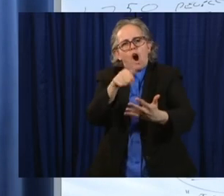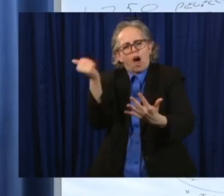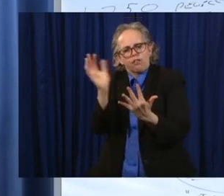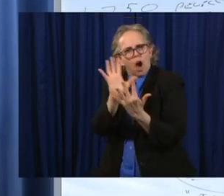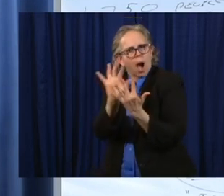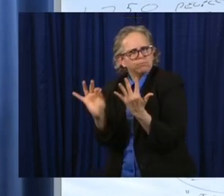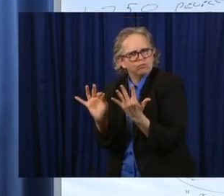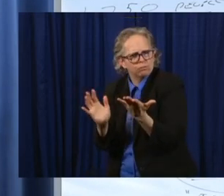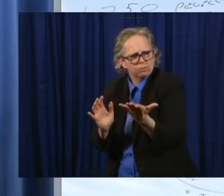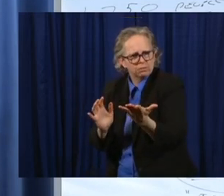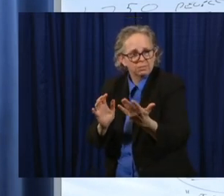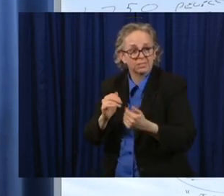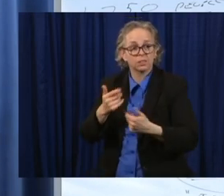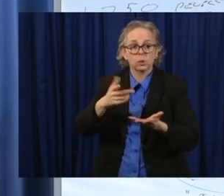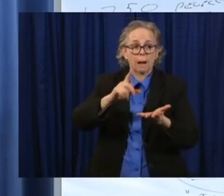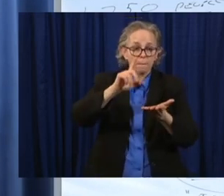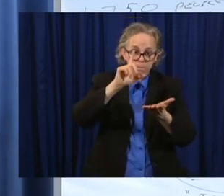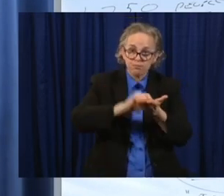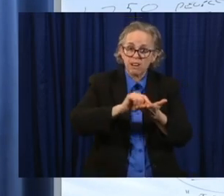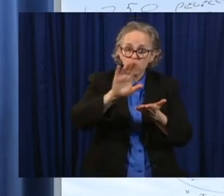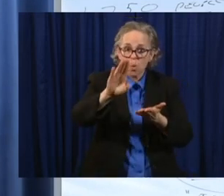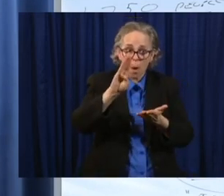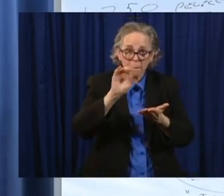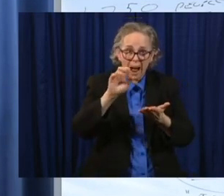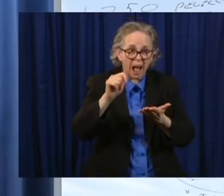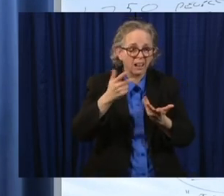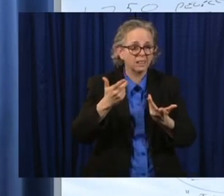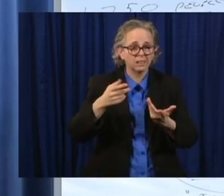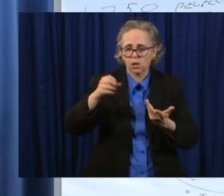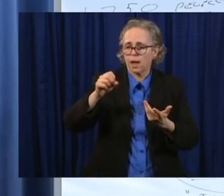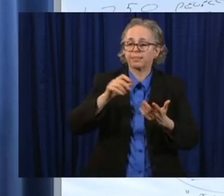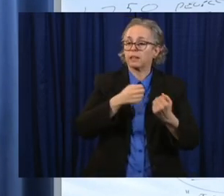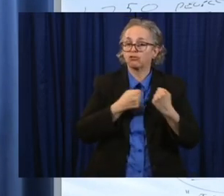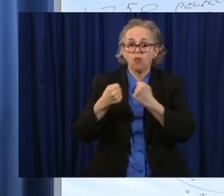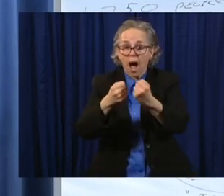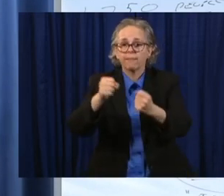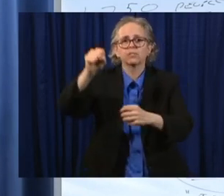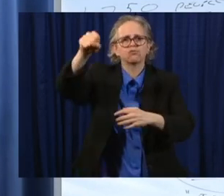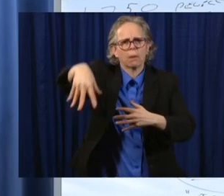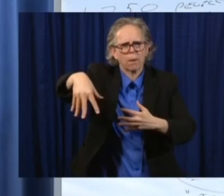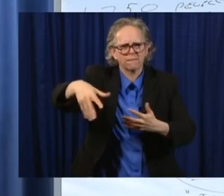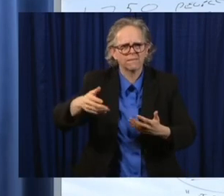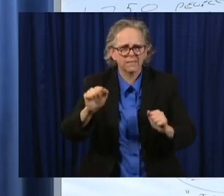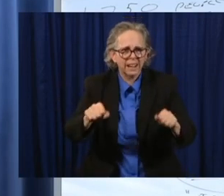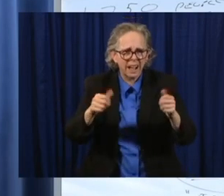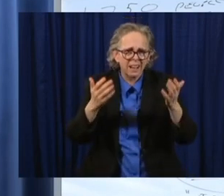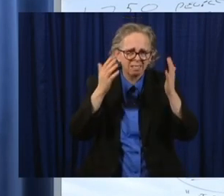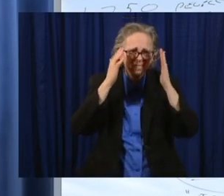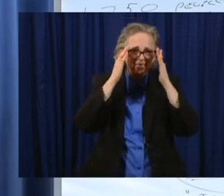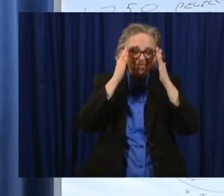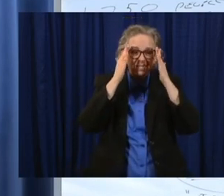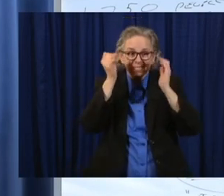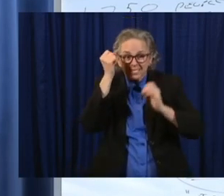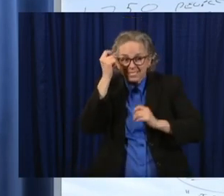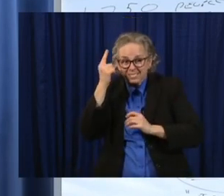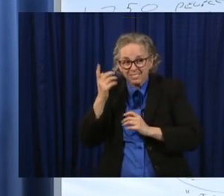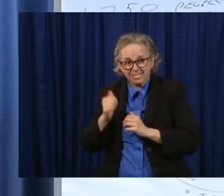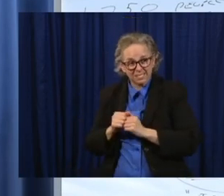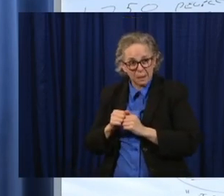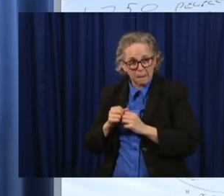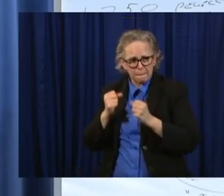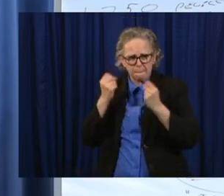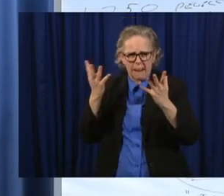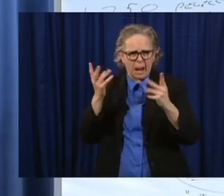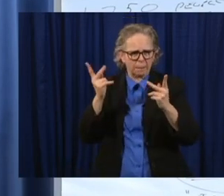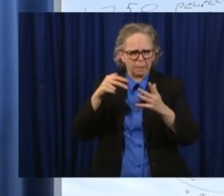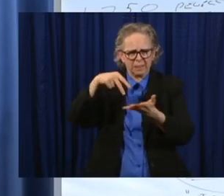Elections. But I would not anticipate you're going to see a lot of people go to the Board of Elections in the sense that there's